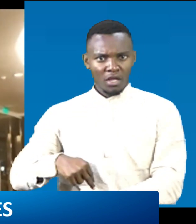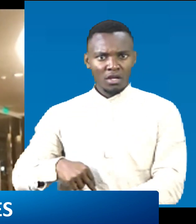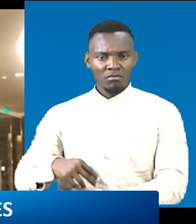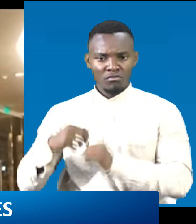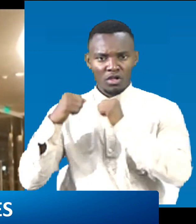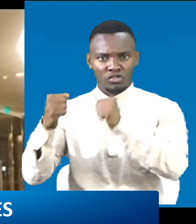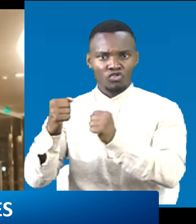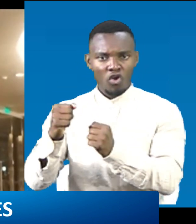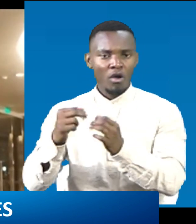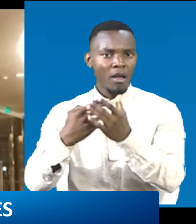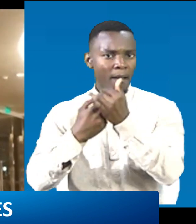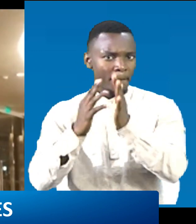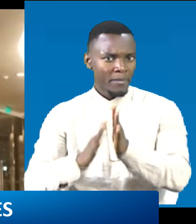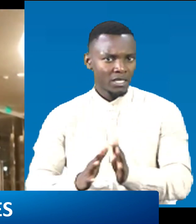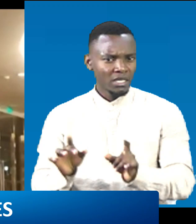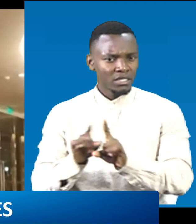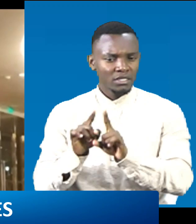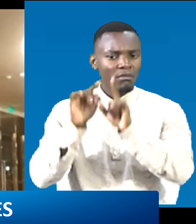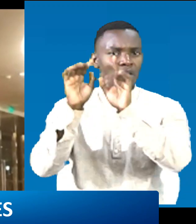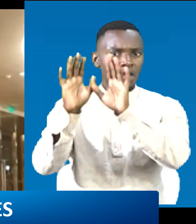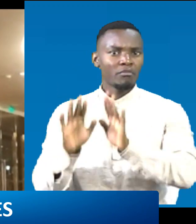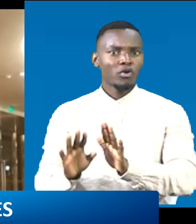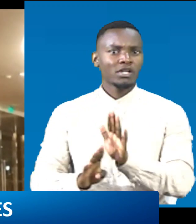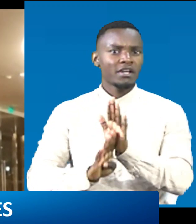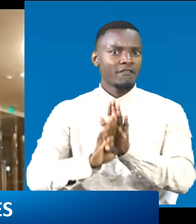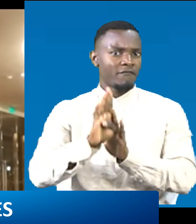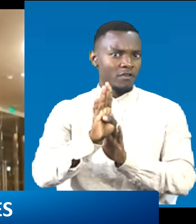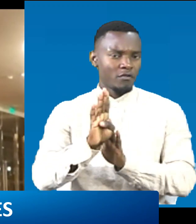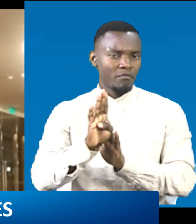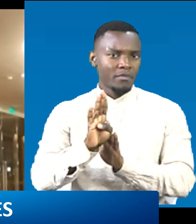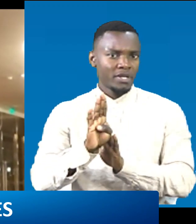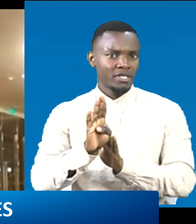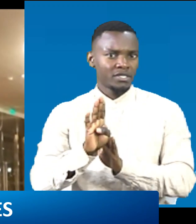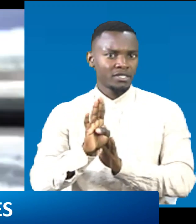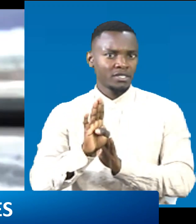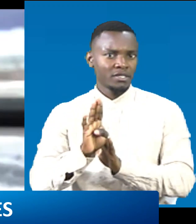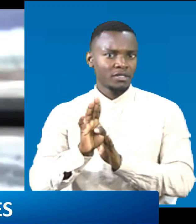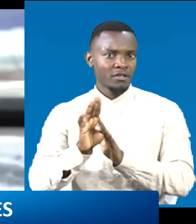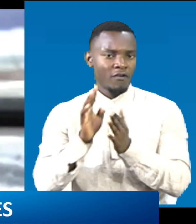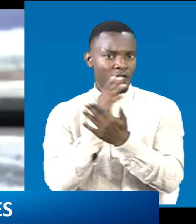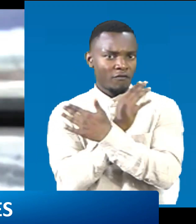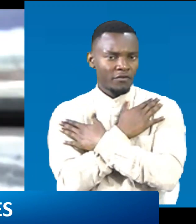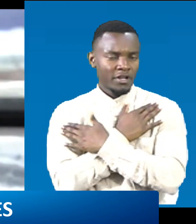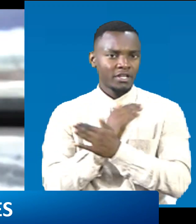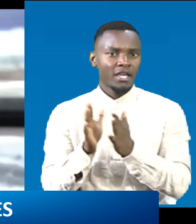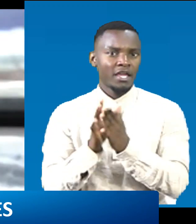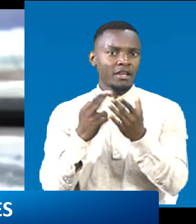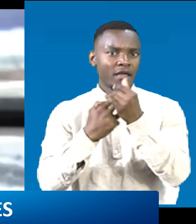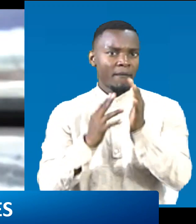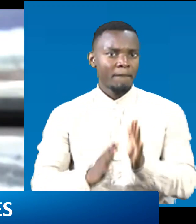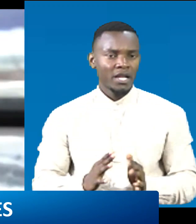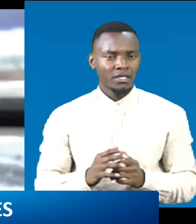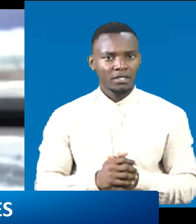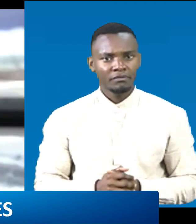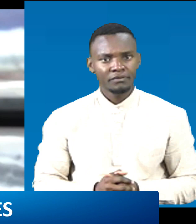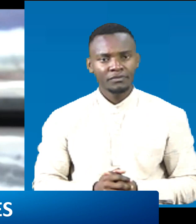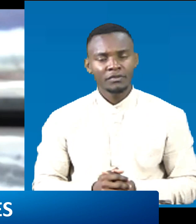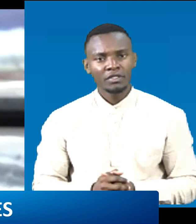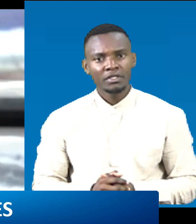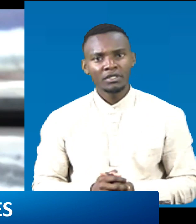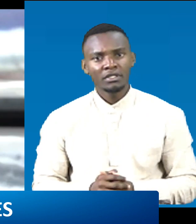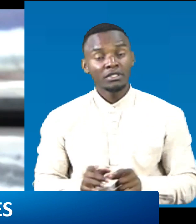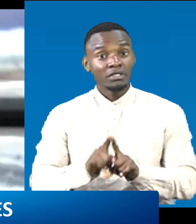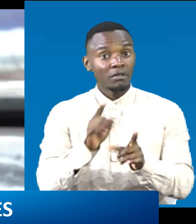be a key development cooperation friend and partner. Some comment I got from the local clients